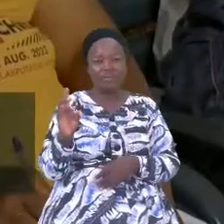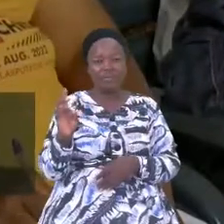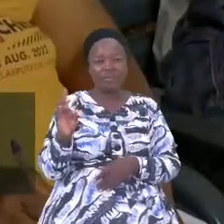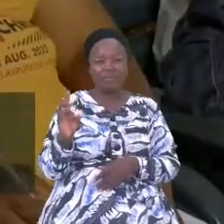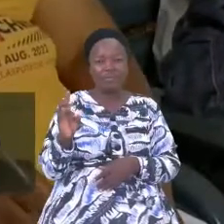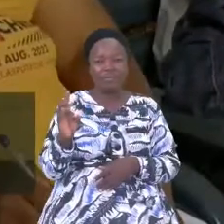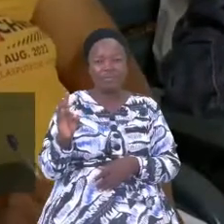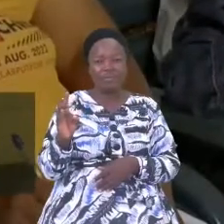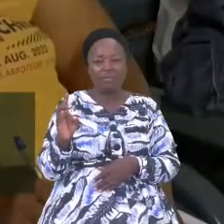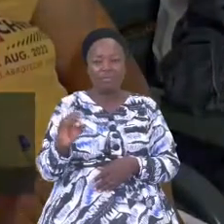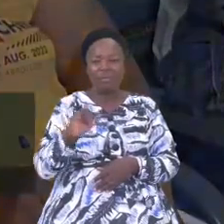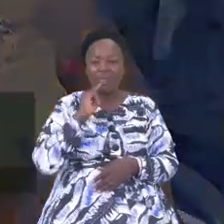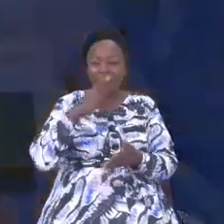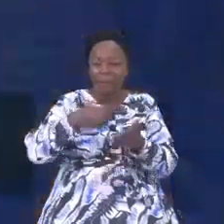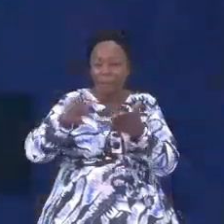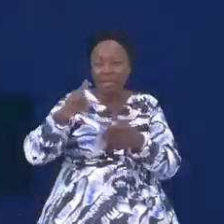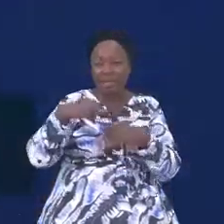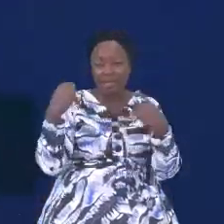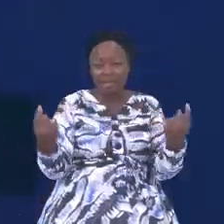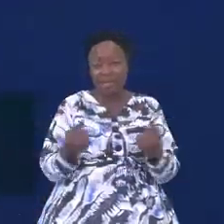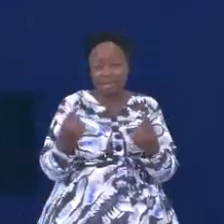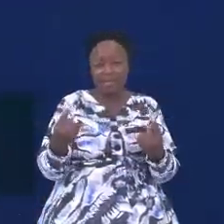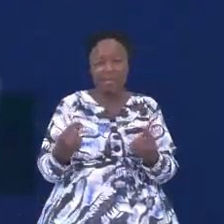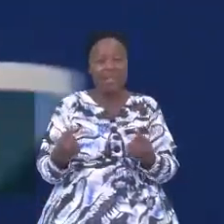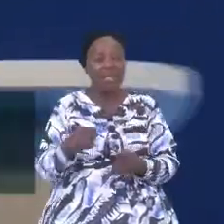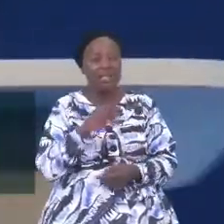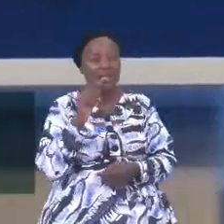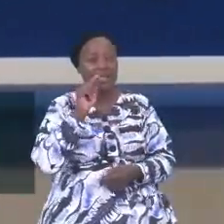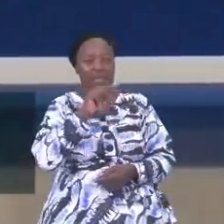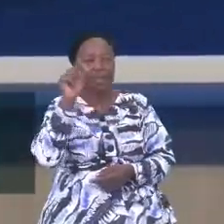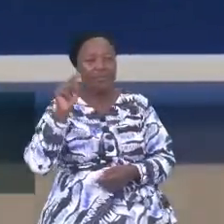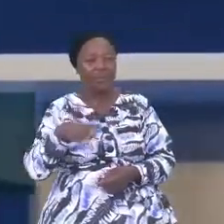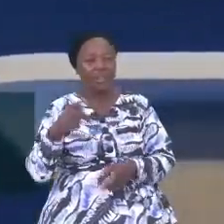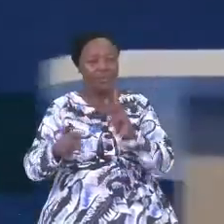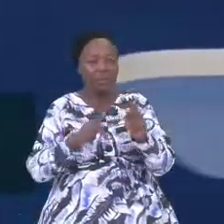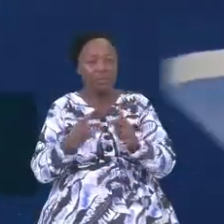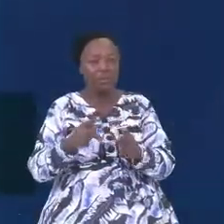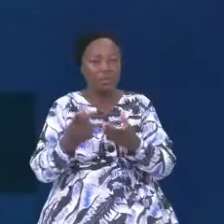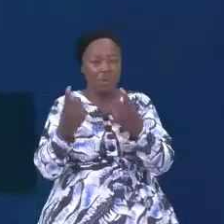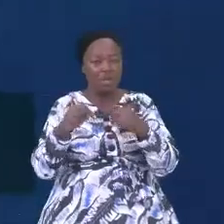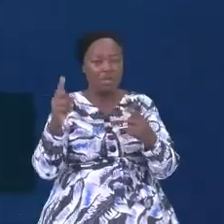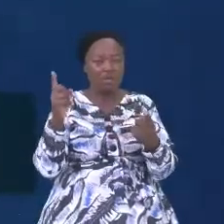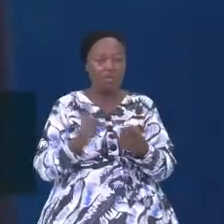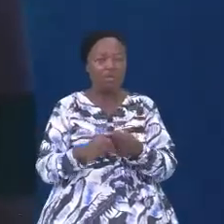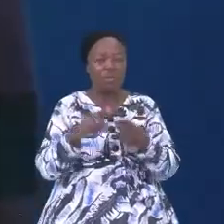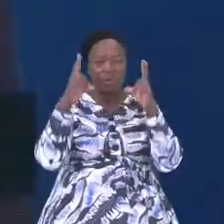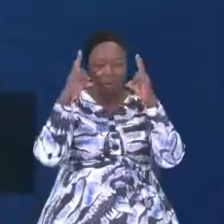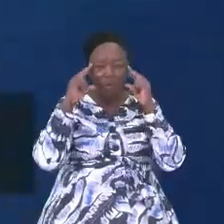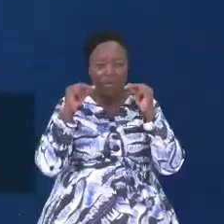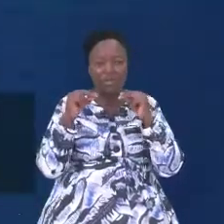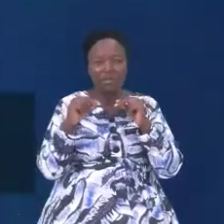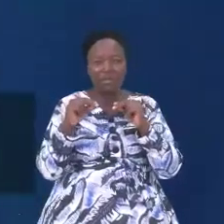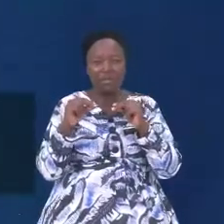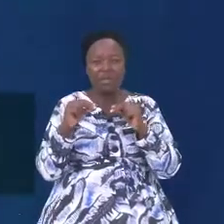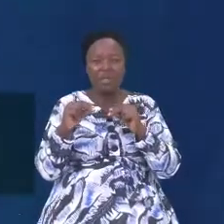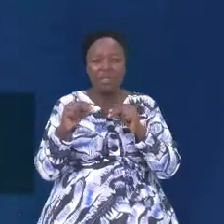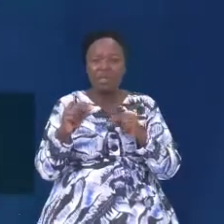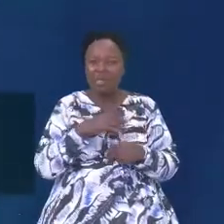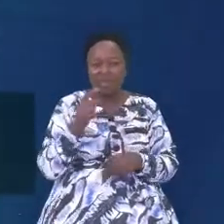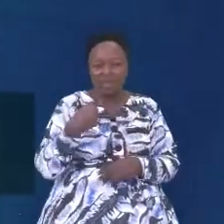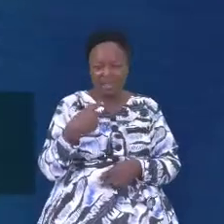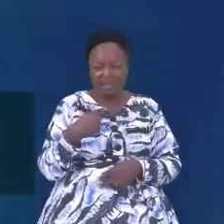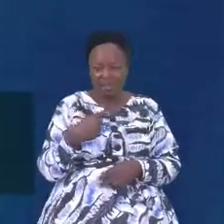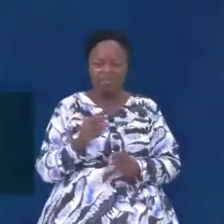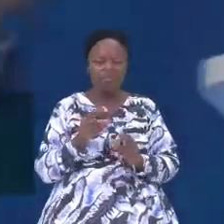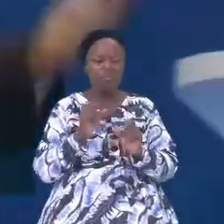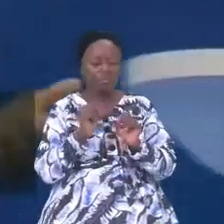to Moses. They used their legs and they came. They didn't say, all right, we